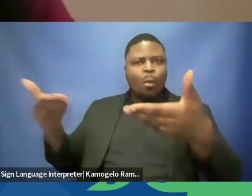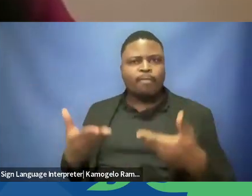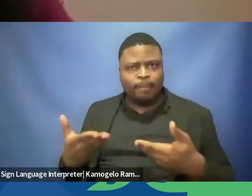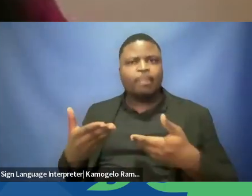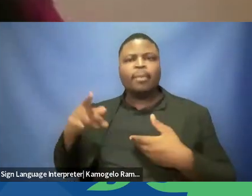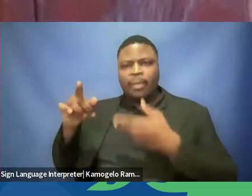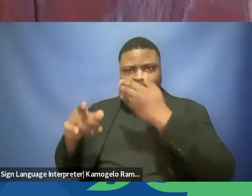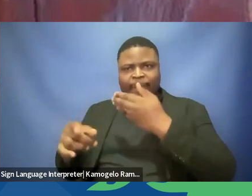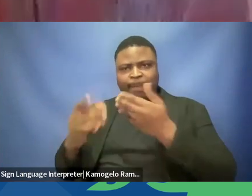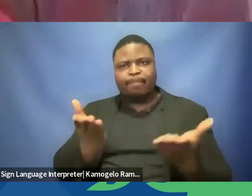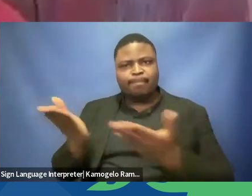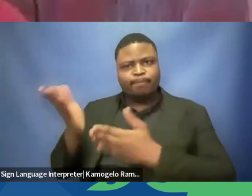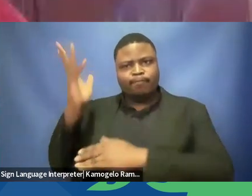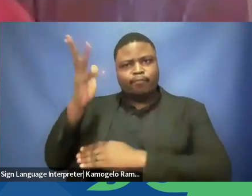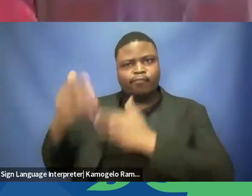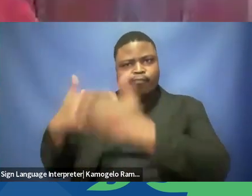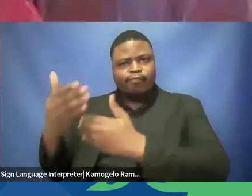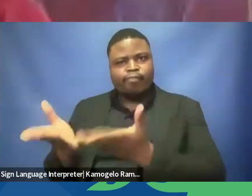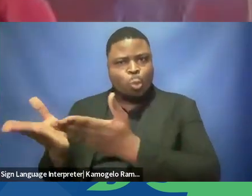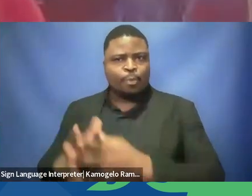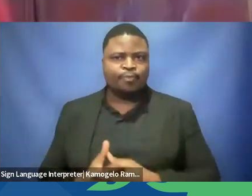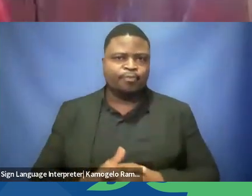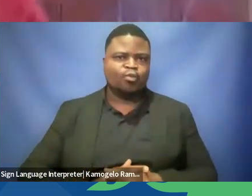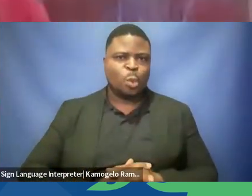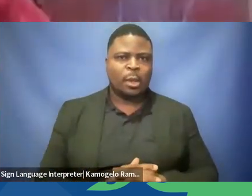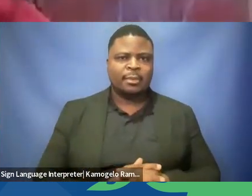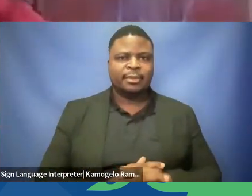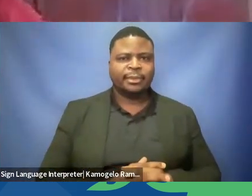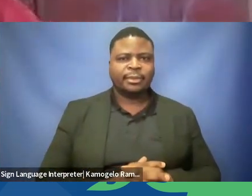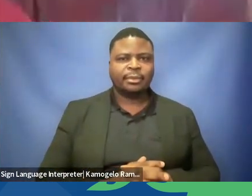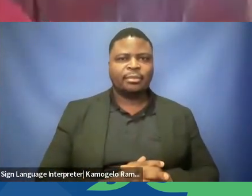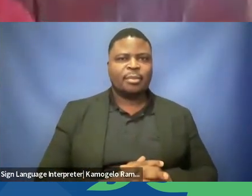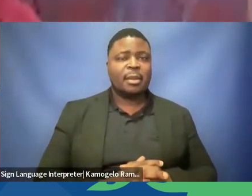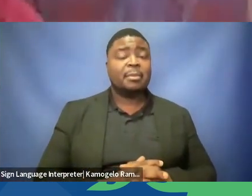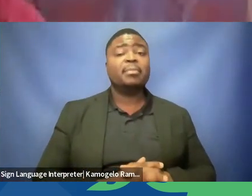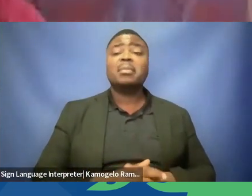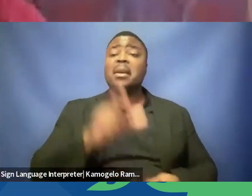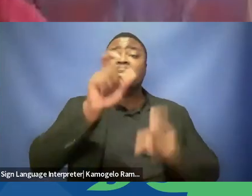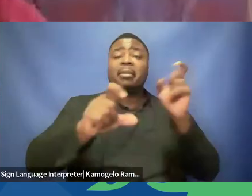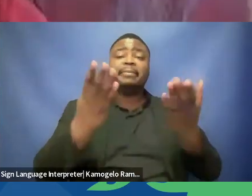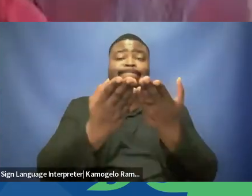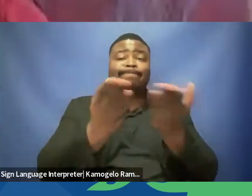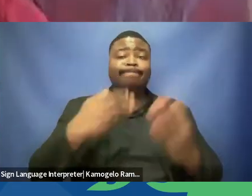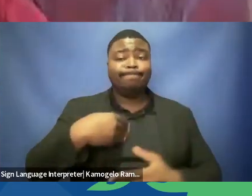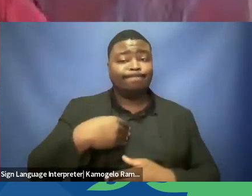Over to you, Darlene. Thank you, Yola. Thank you, everyone. It's good to be here.